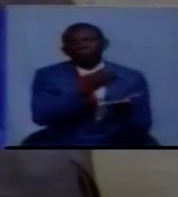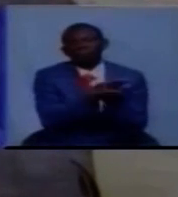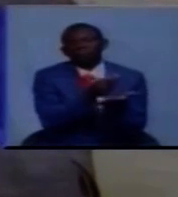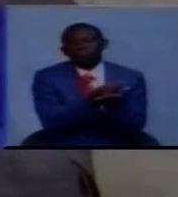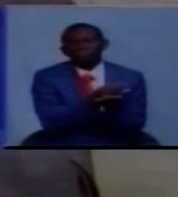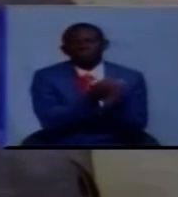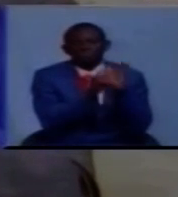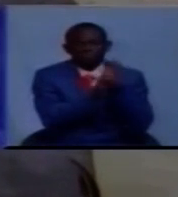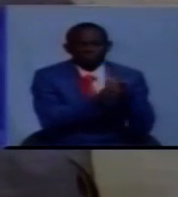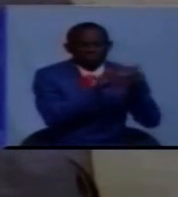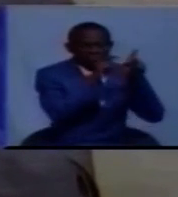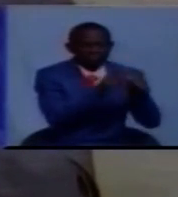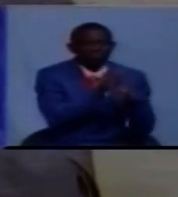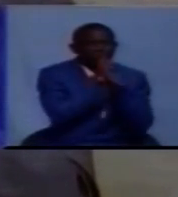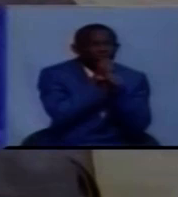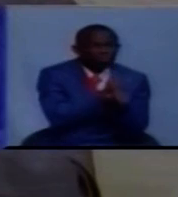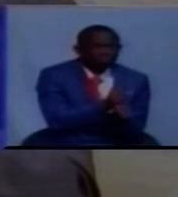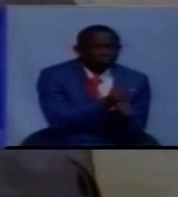the 35 years, you'll be able to plan.